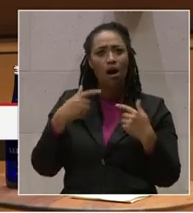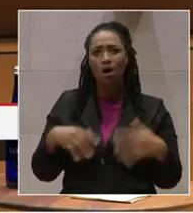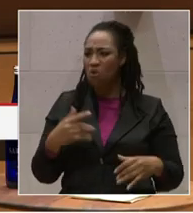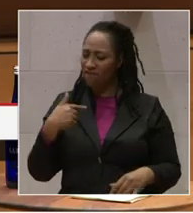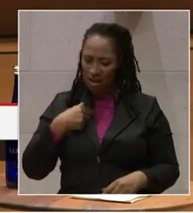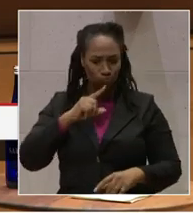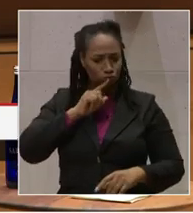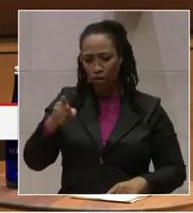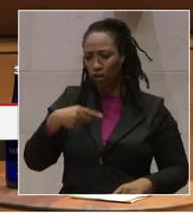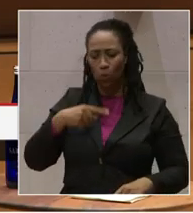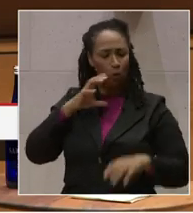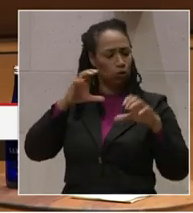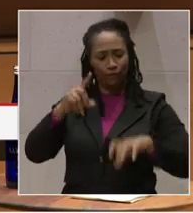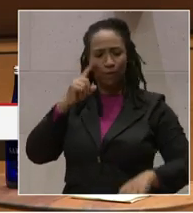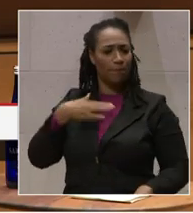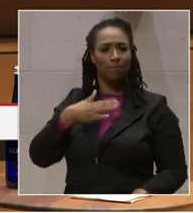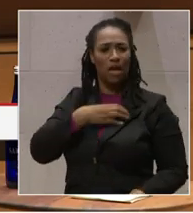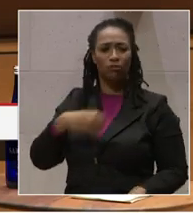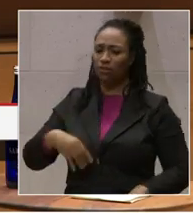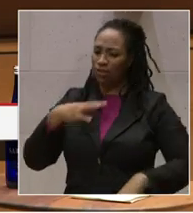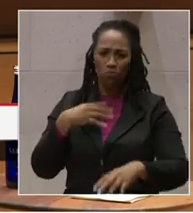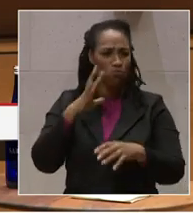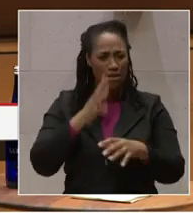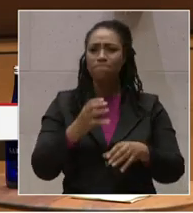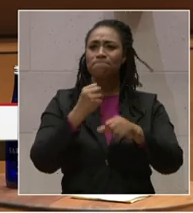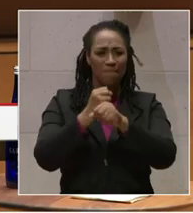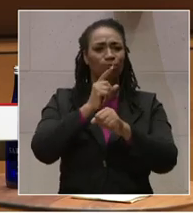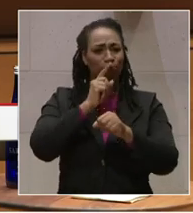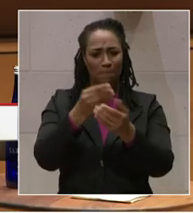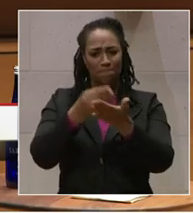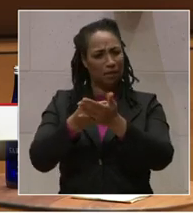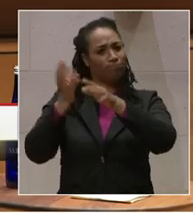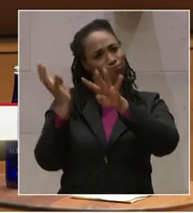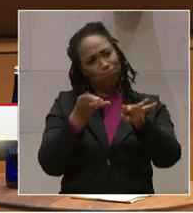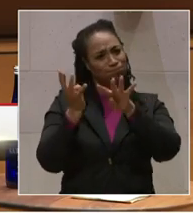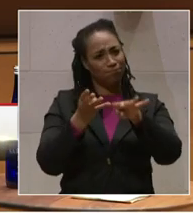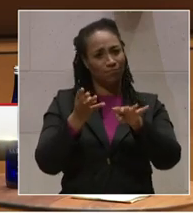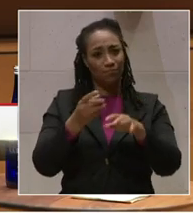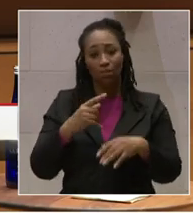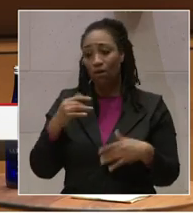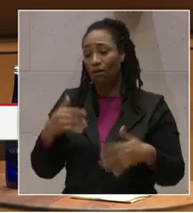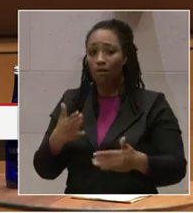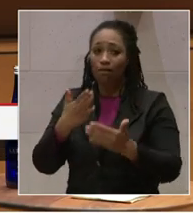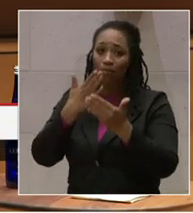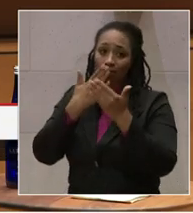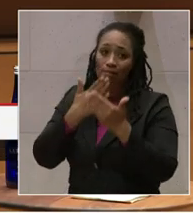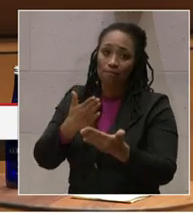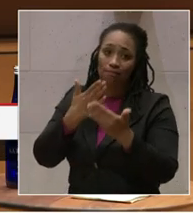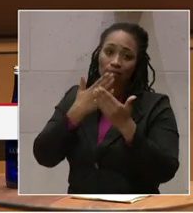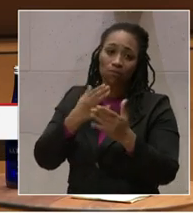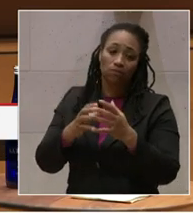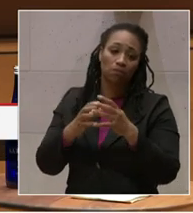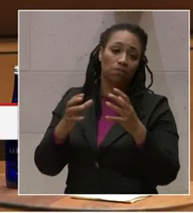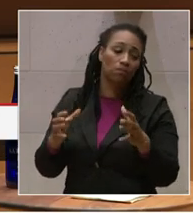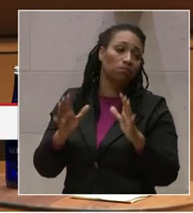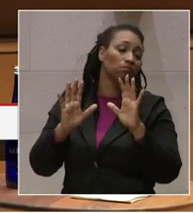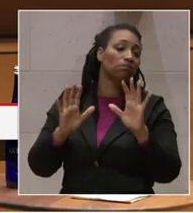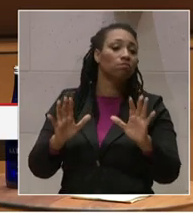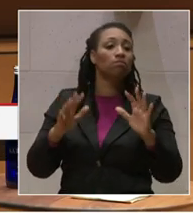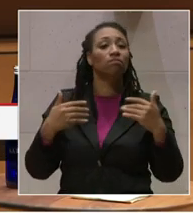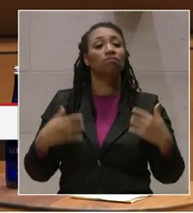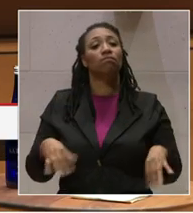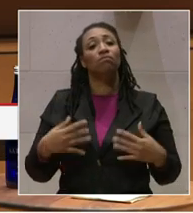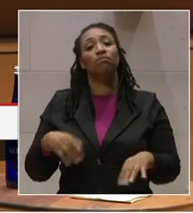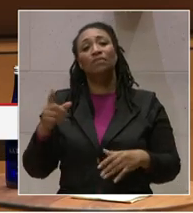able to get out the door $1.4 billion. And I don't think she will mind